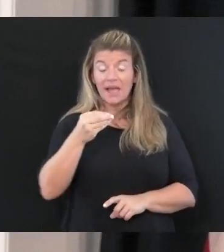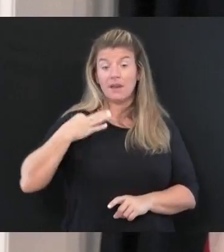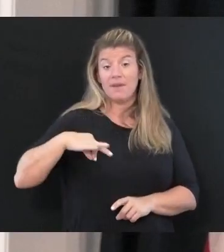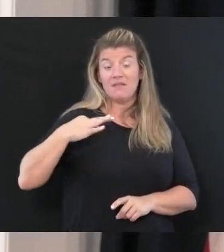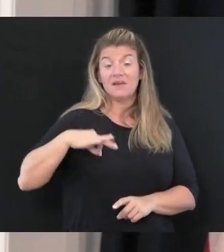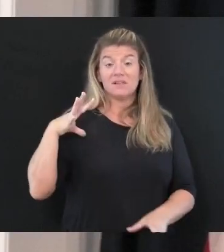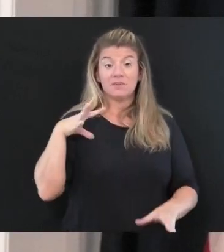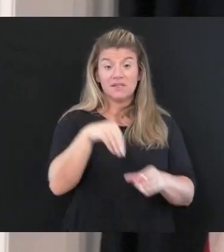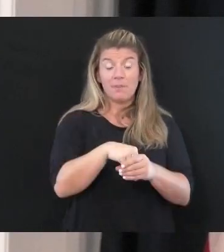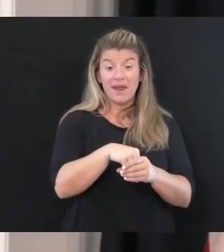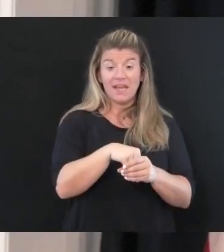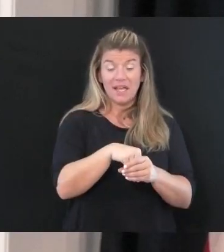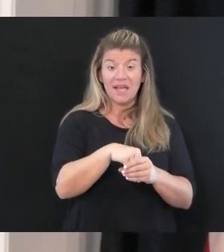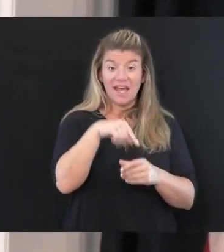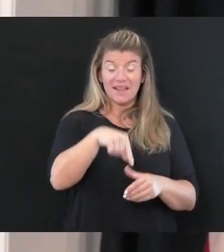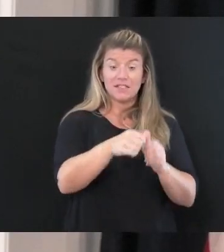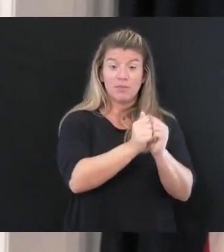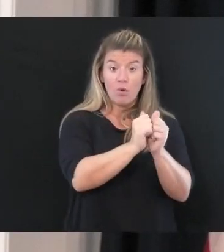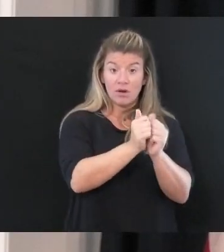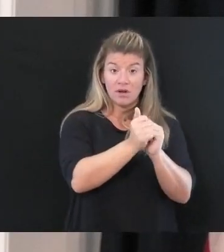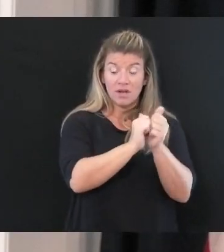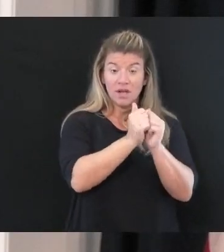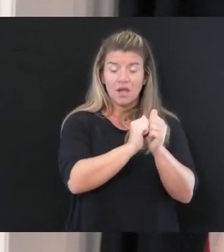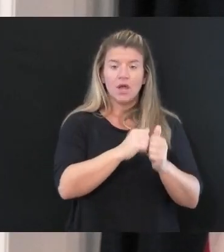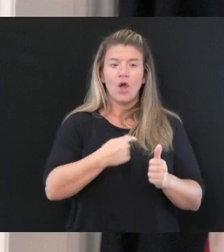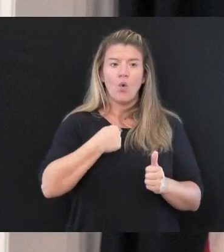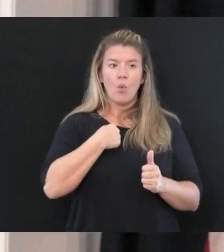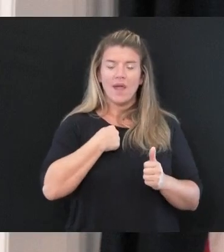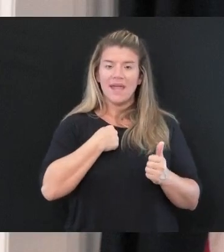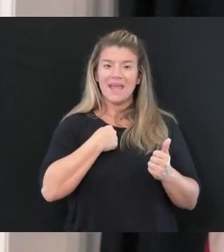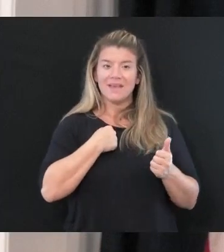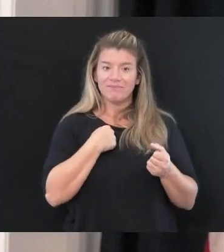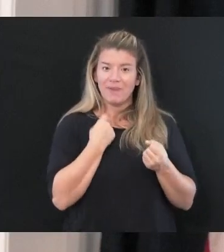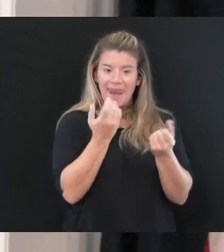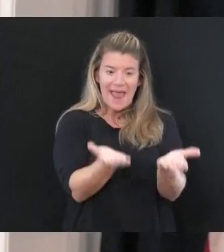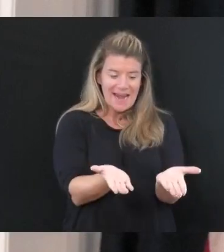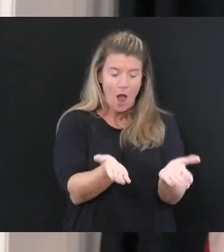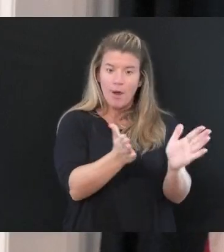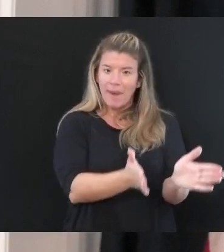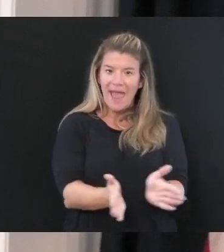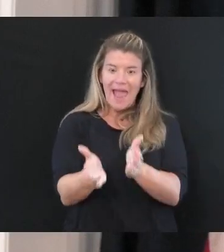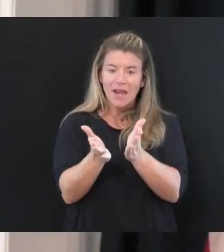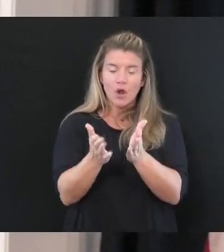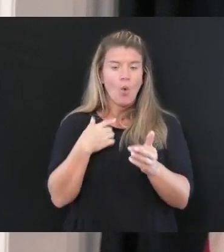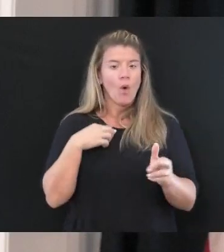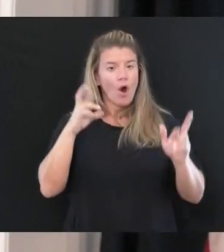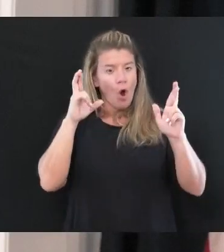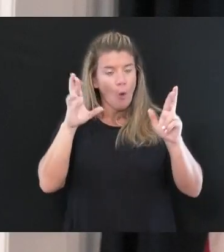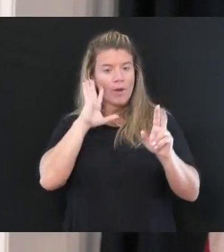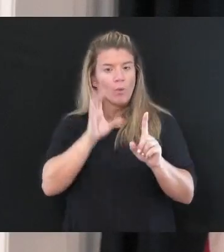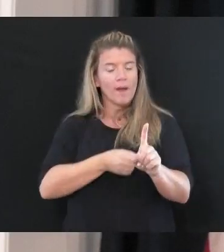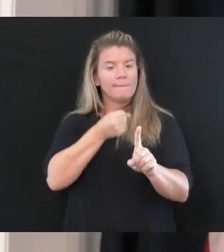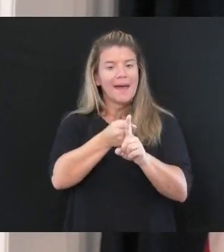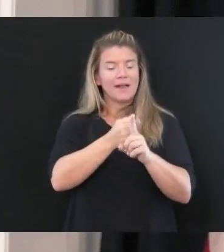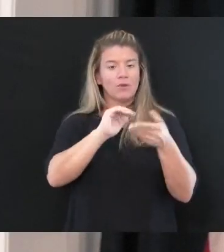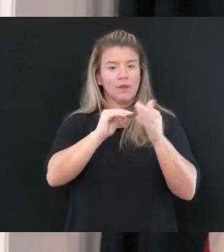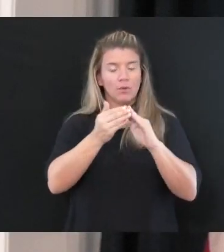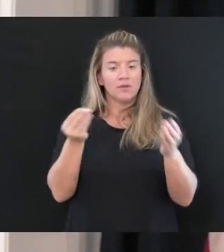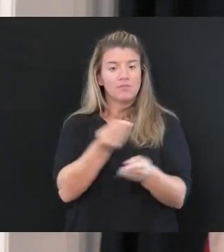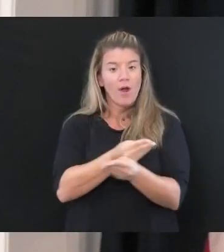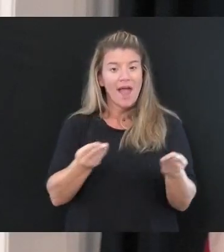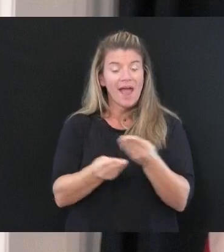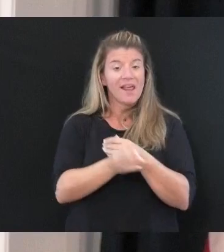participating in the sport. And we have laid out a plan that we hope will make an impact on community spread, which is an